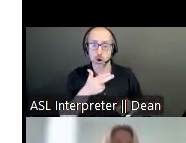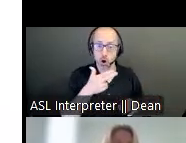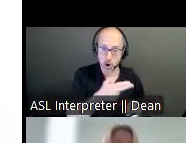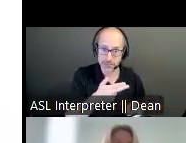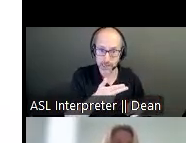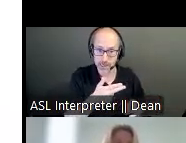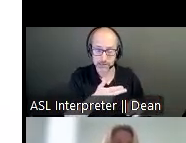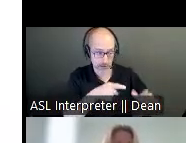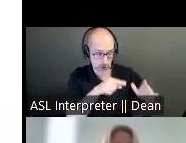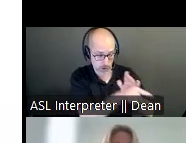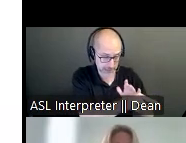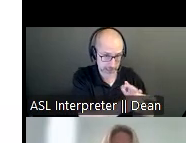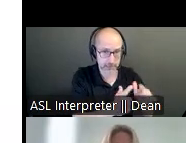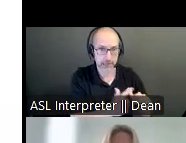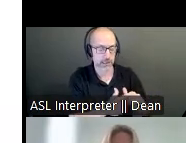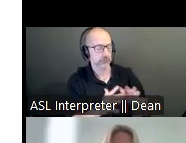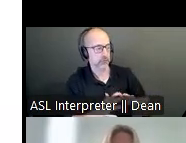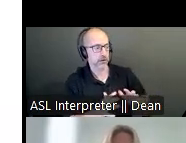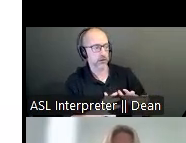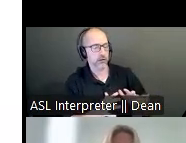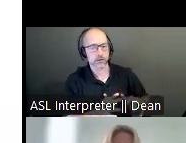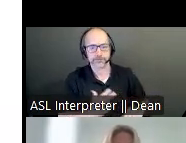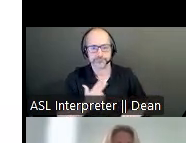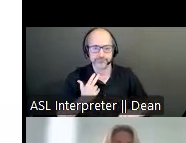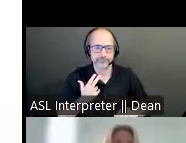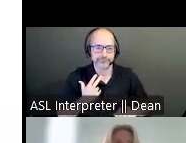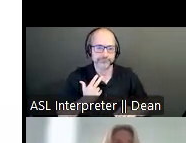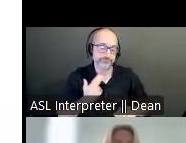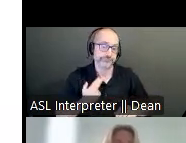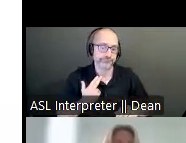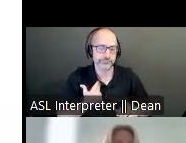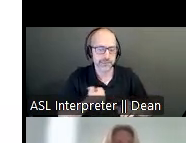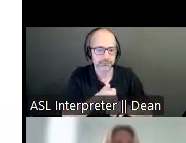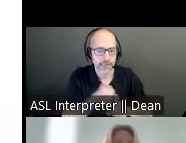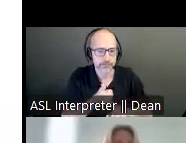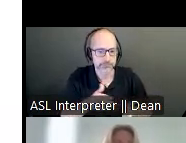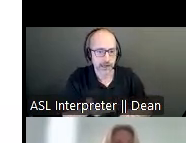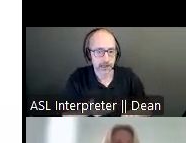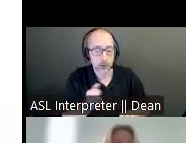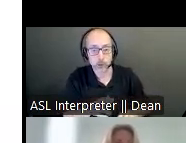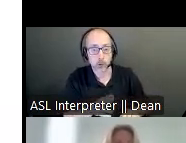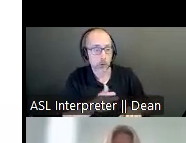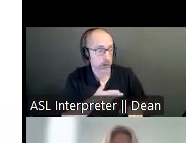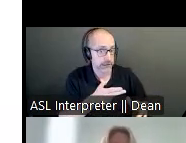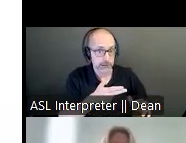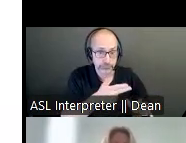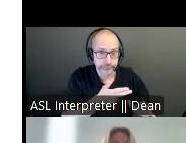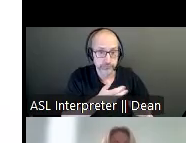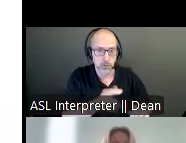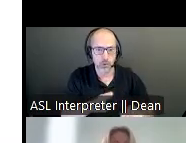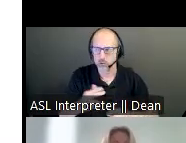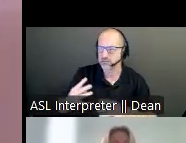killed themselves just after they killed their partner, or they died shortly after through interactions with